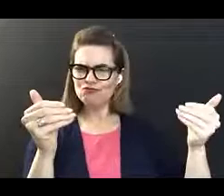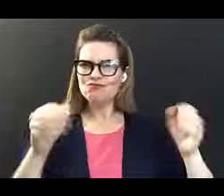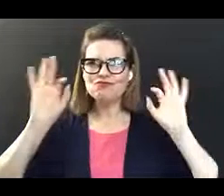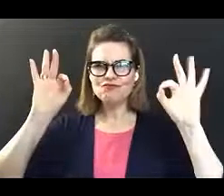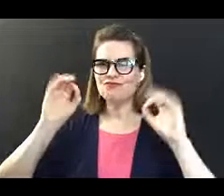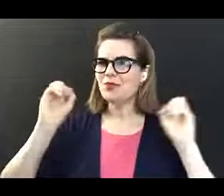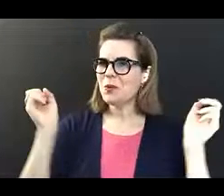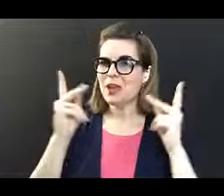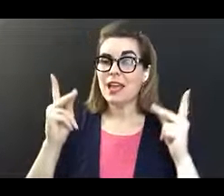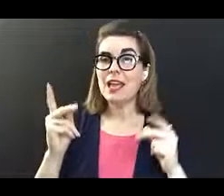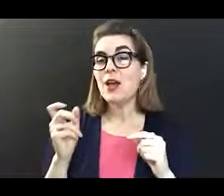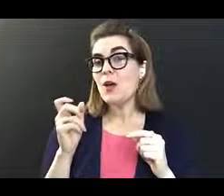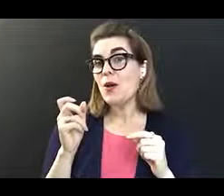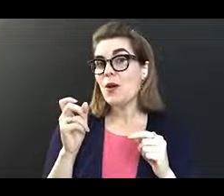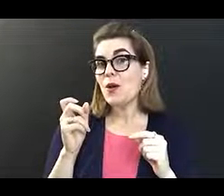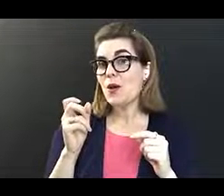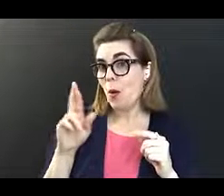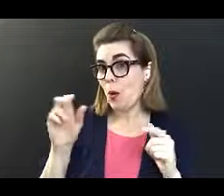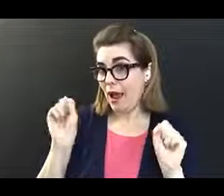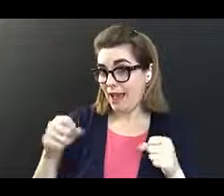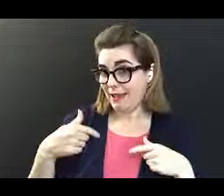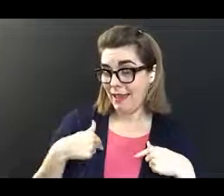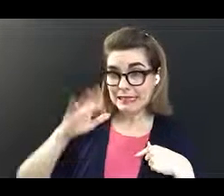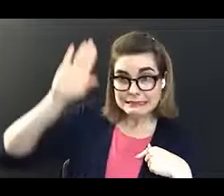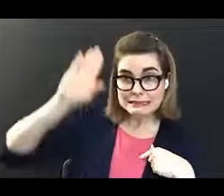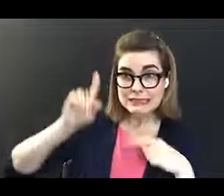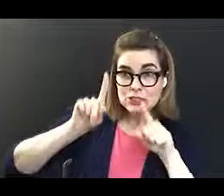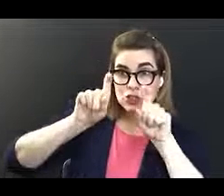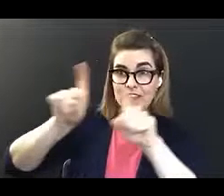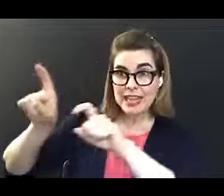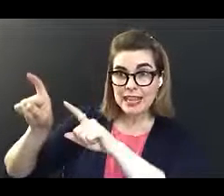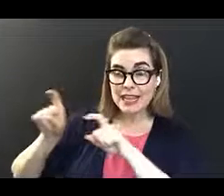Or I can take some time to do the survey. Oh yeah.